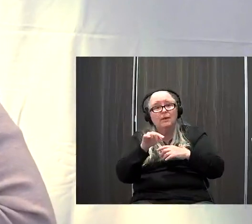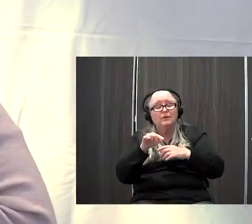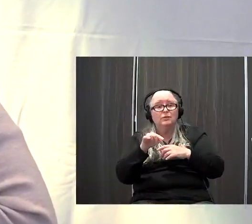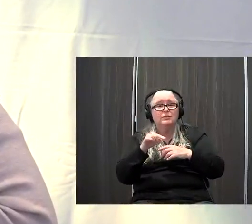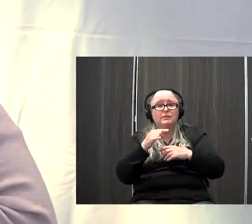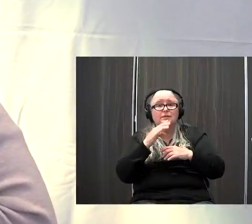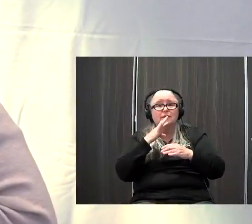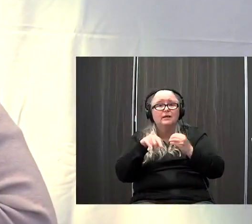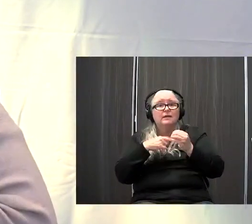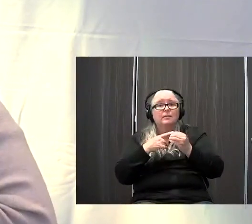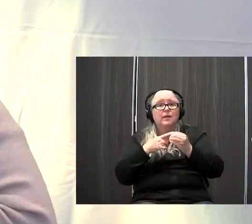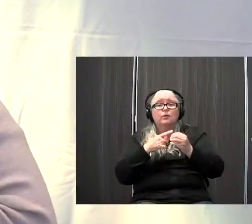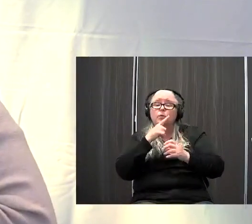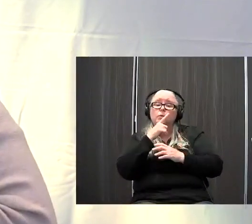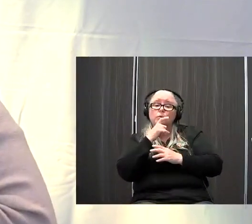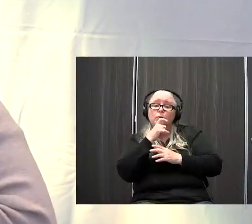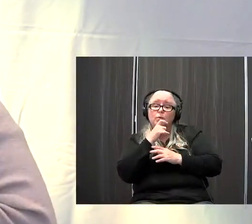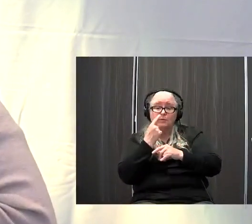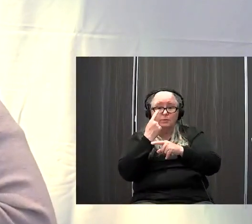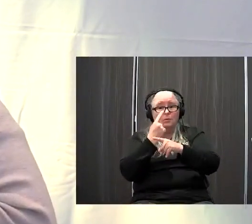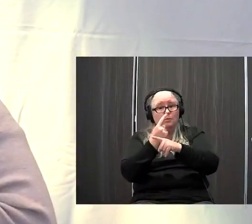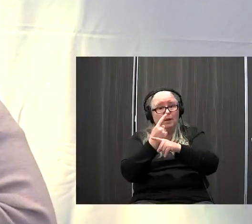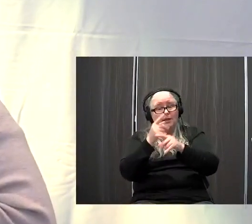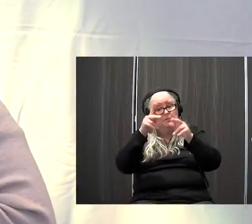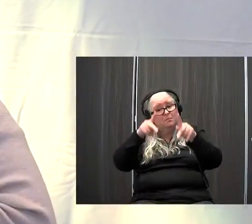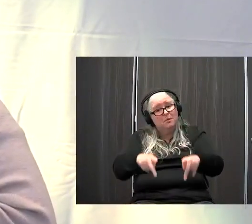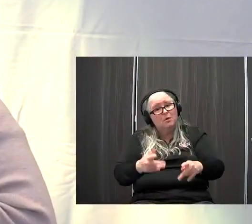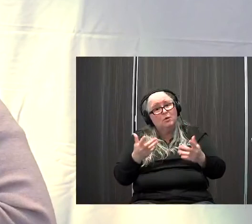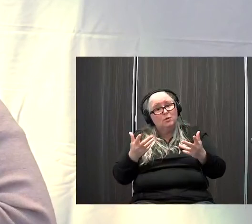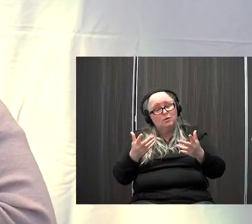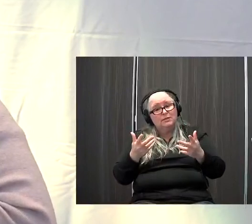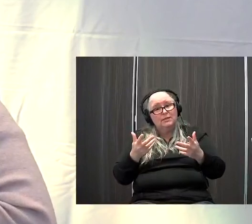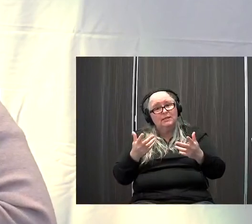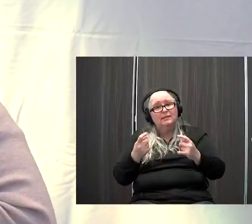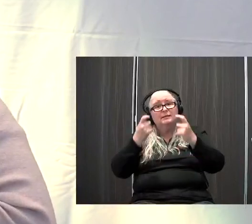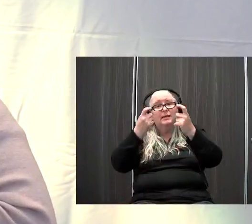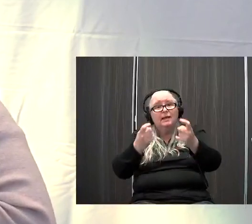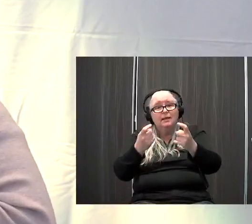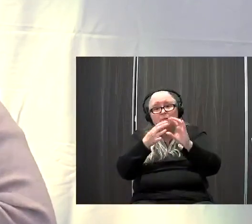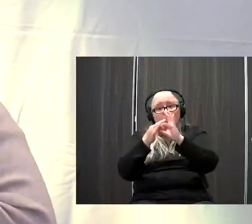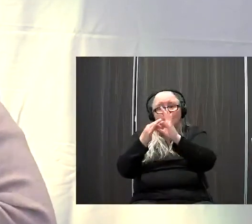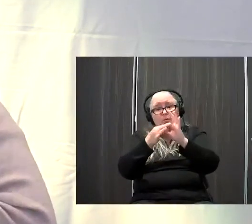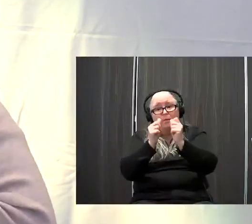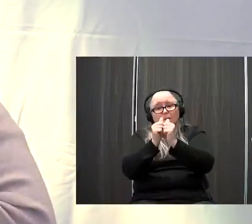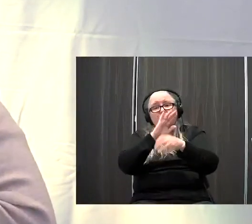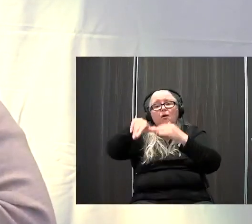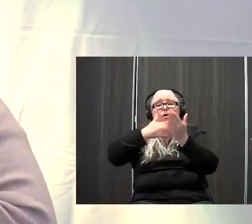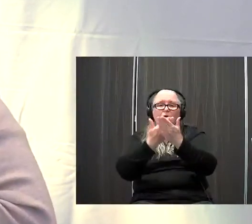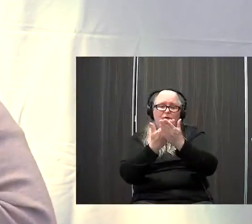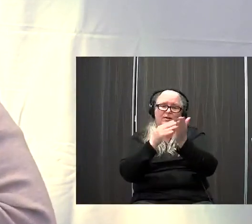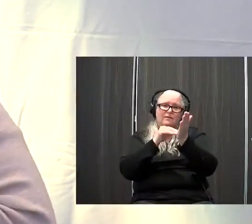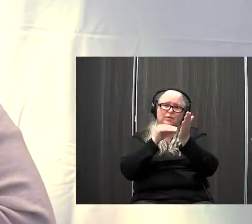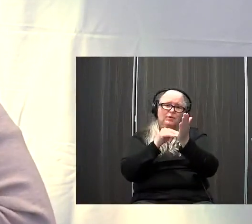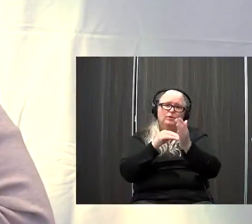all were just talking about is, who's the right professional or the right person to handle and or coordinate with all of the doctors so that the